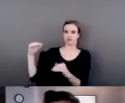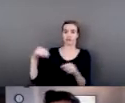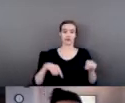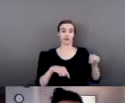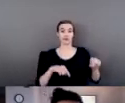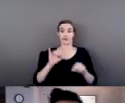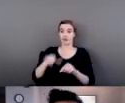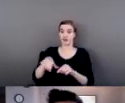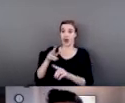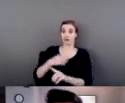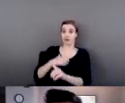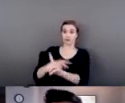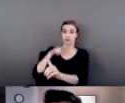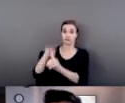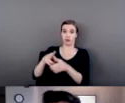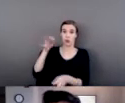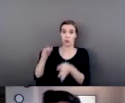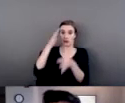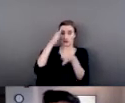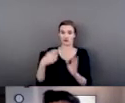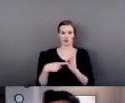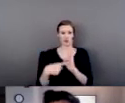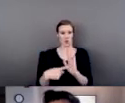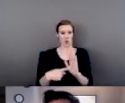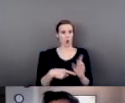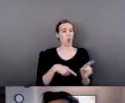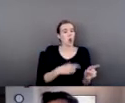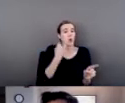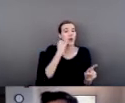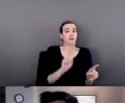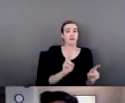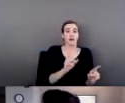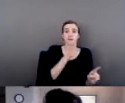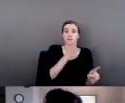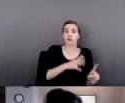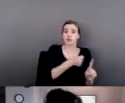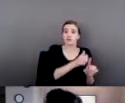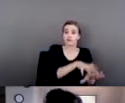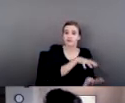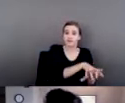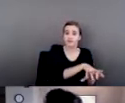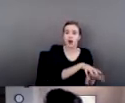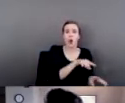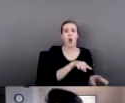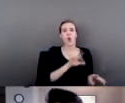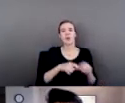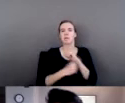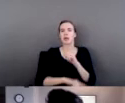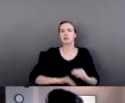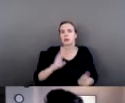deal. You would receive a lesser harsh punishment than if like a white woman had been raped.